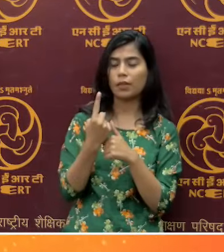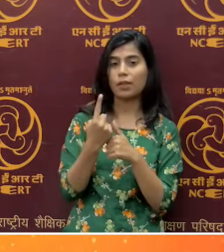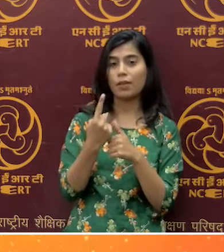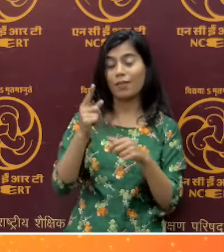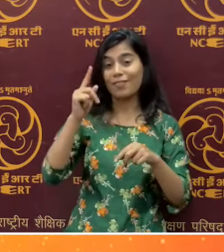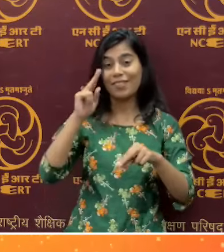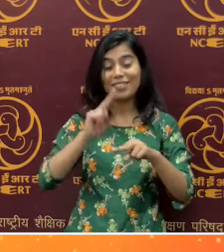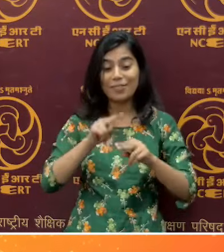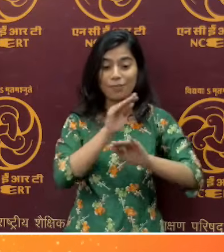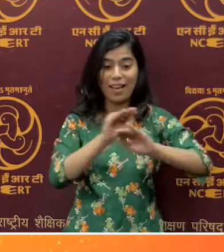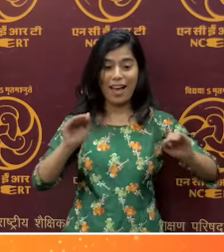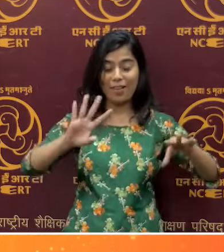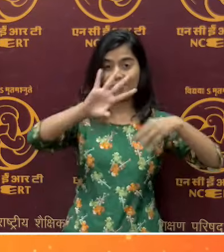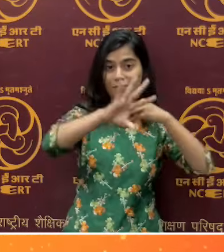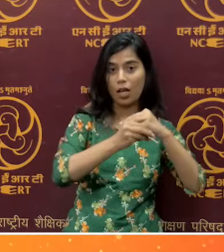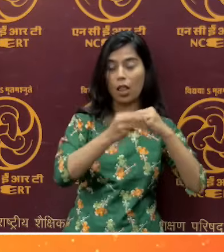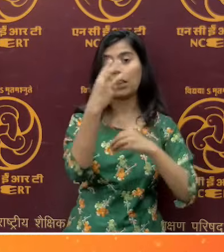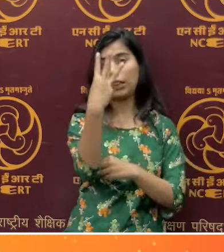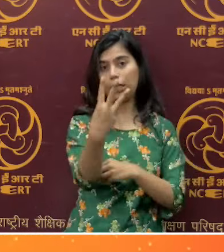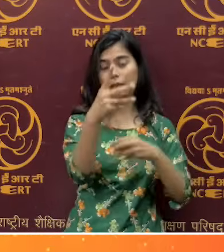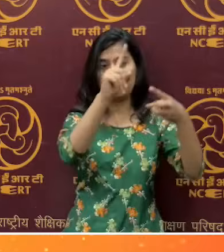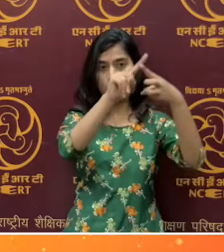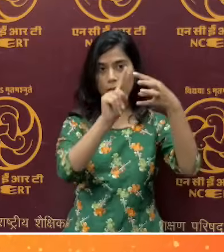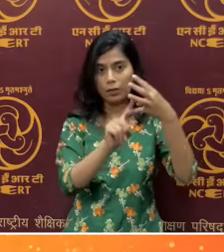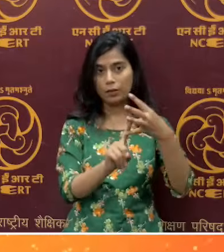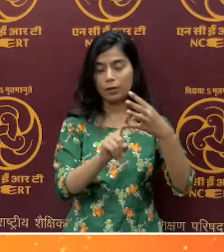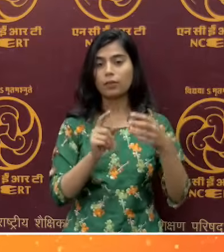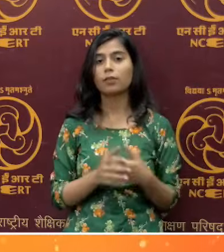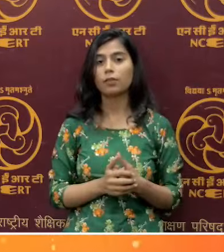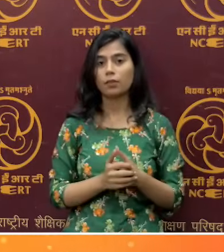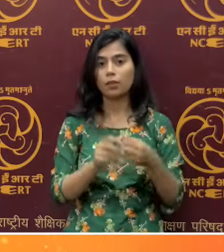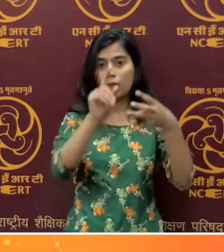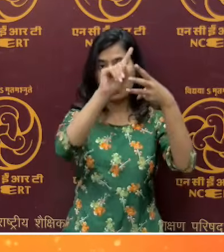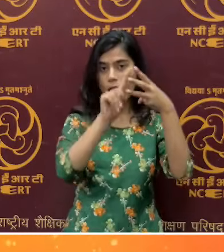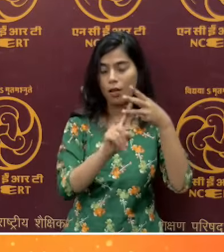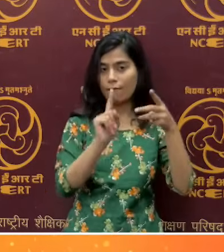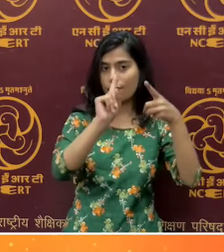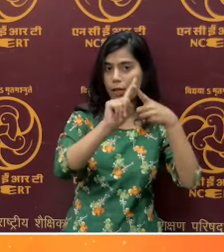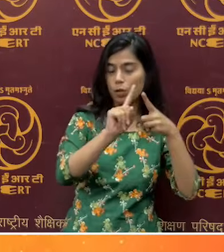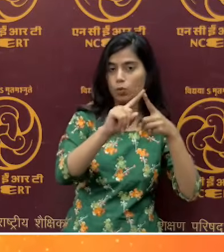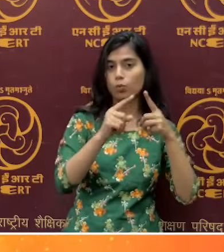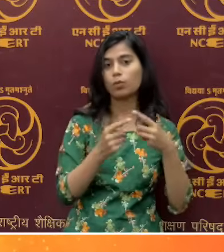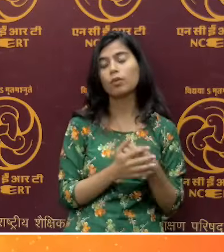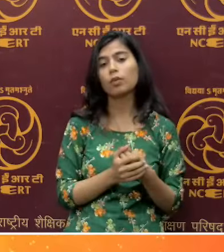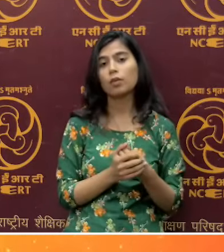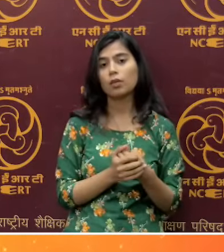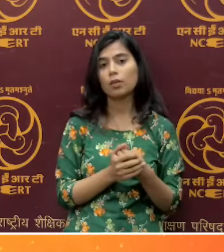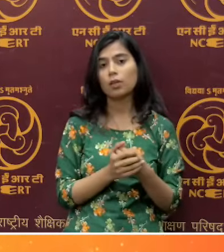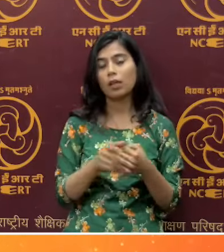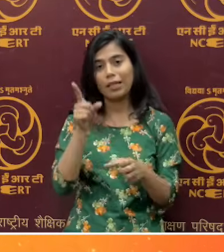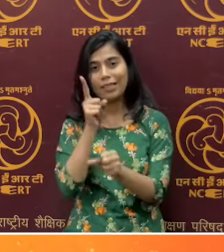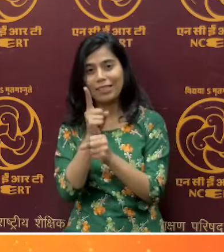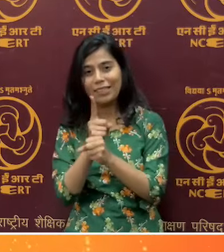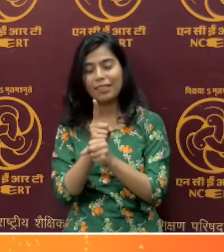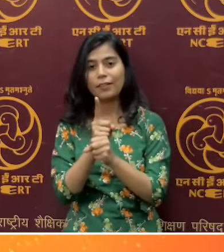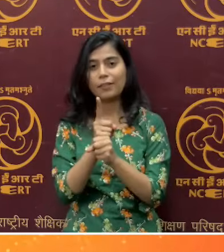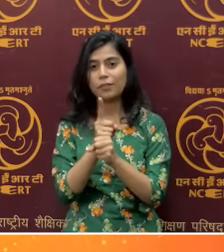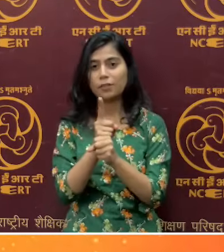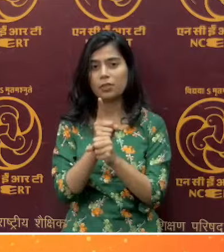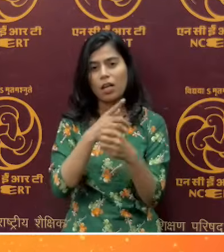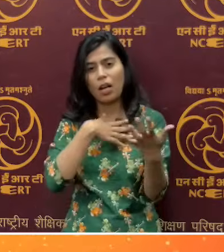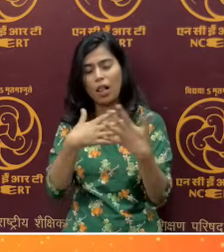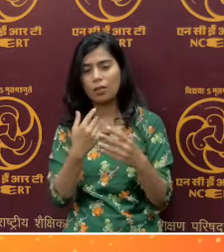a student, we have 3 options. First, as you show in the demonstration, teacher can add the individual